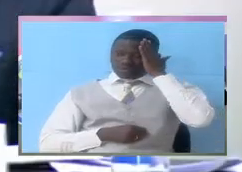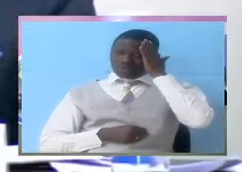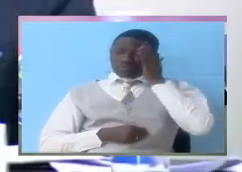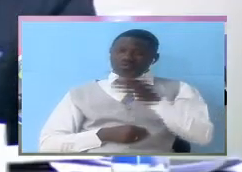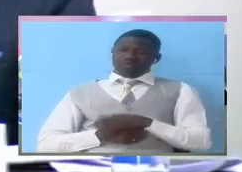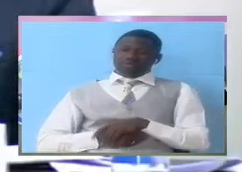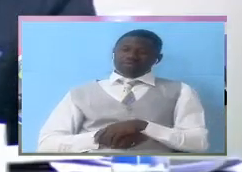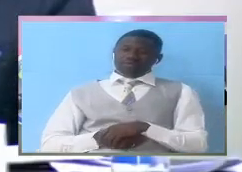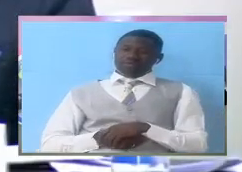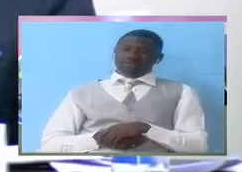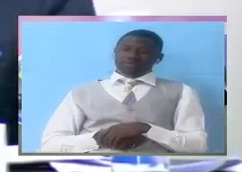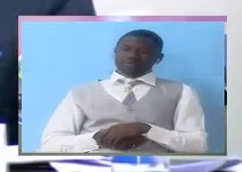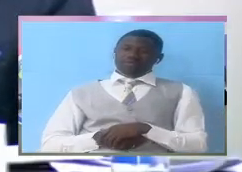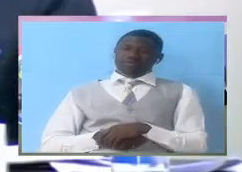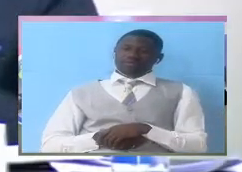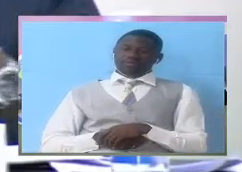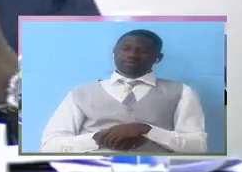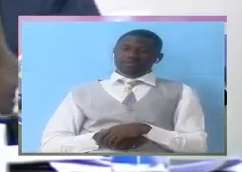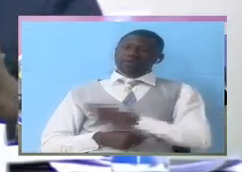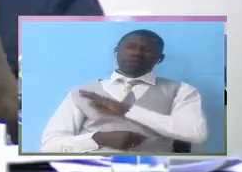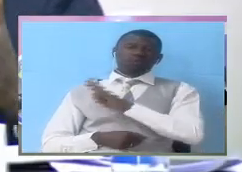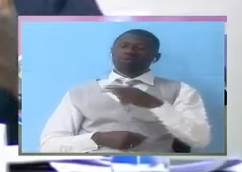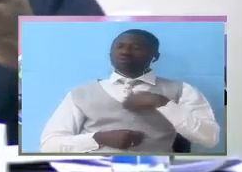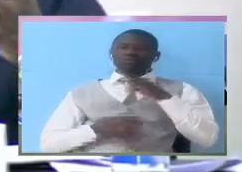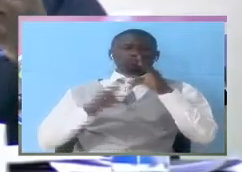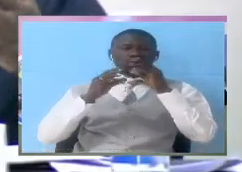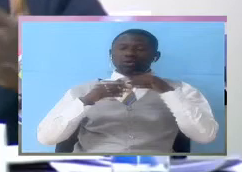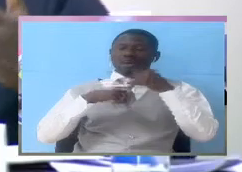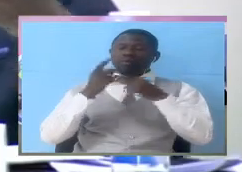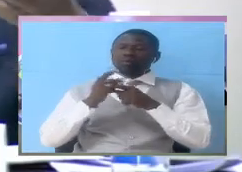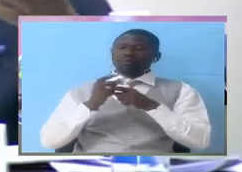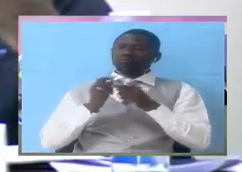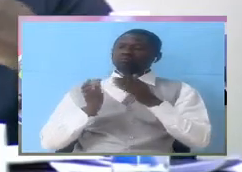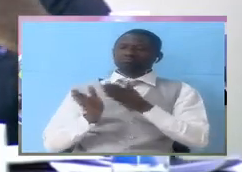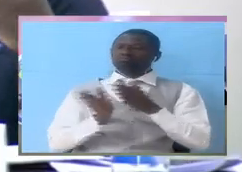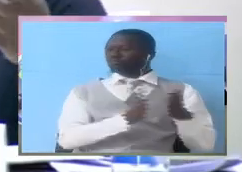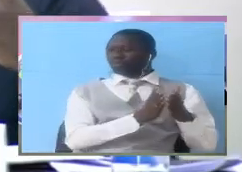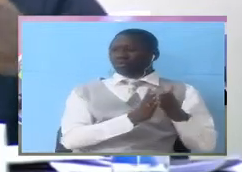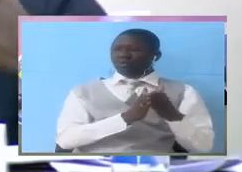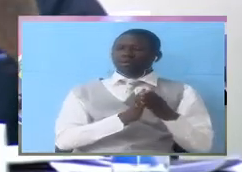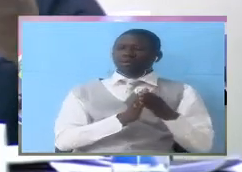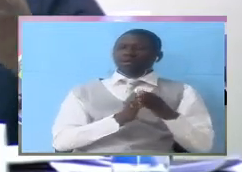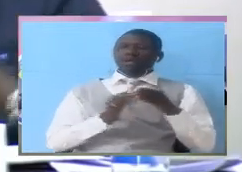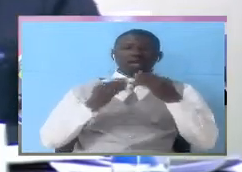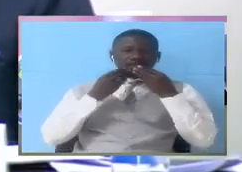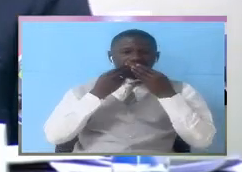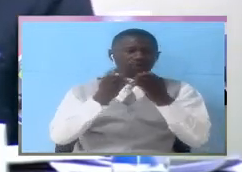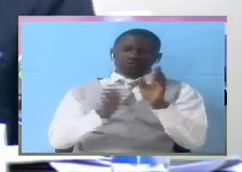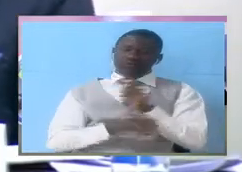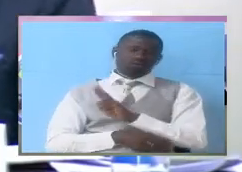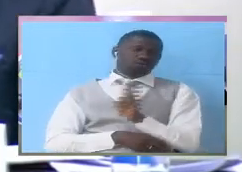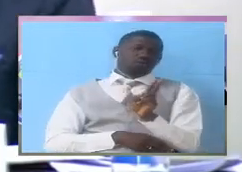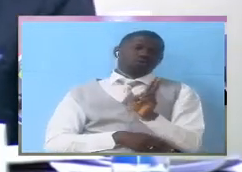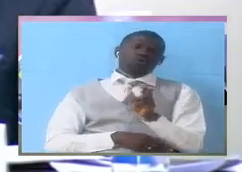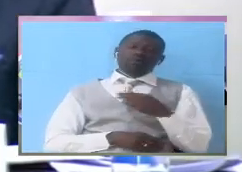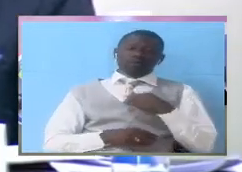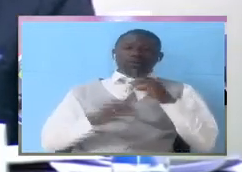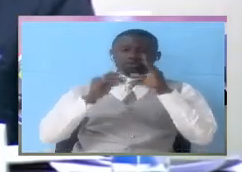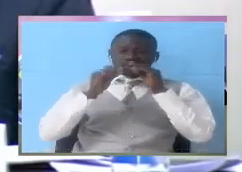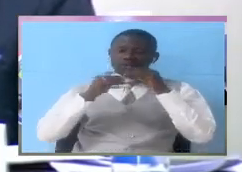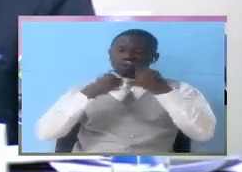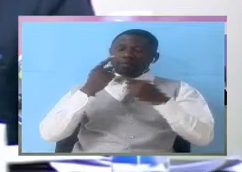Mr. Sambou, I am not talking about an informal flow of information. I am talking about